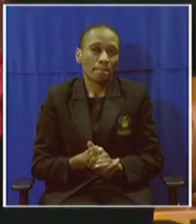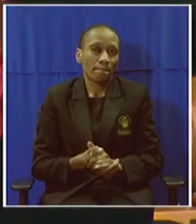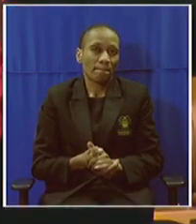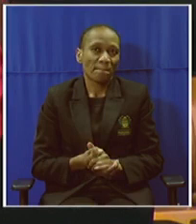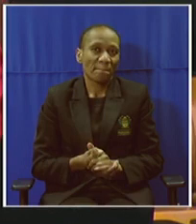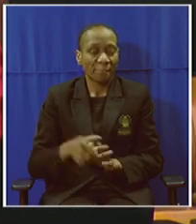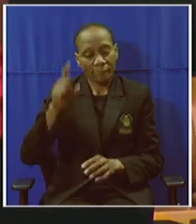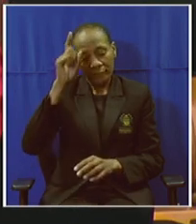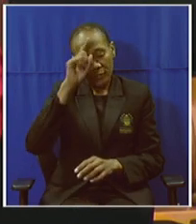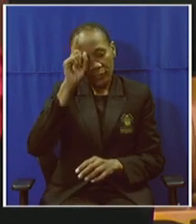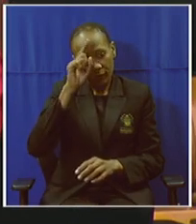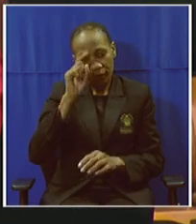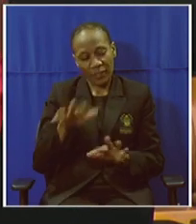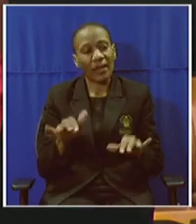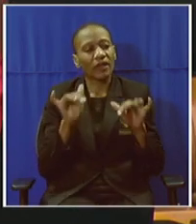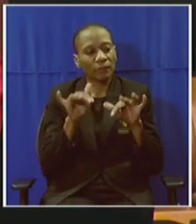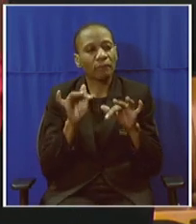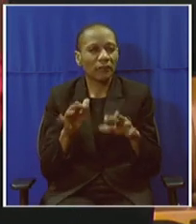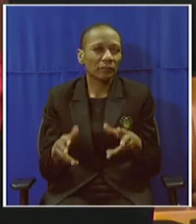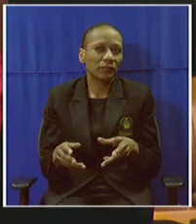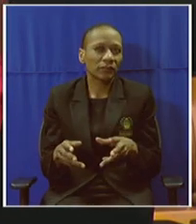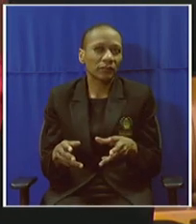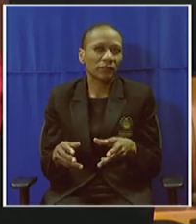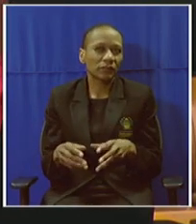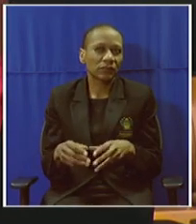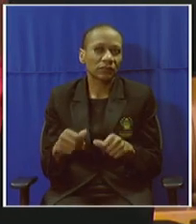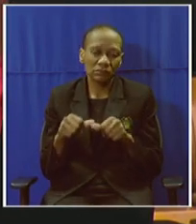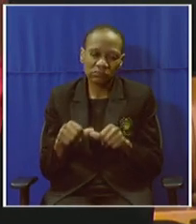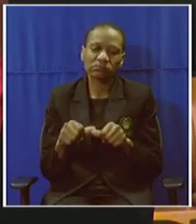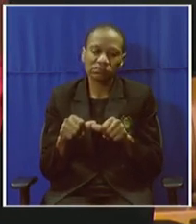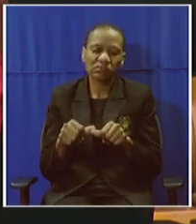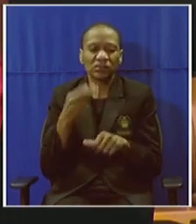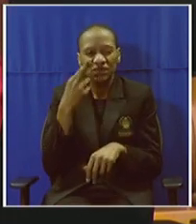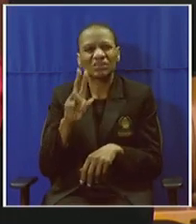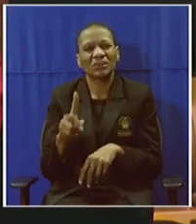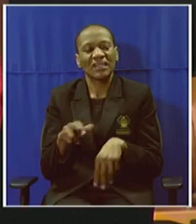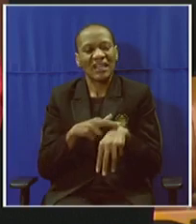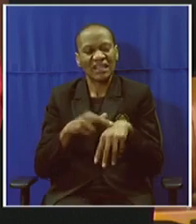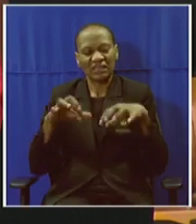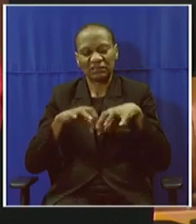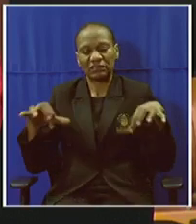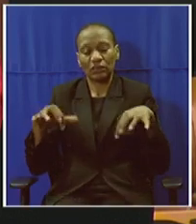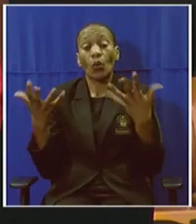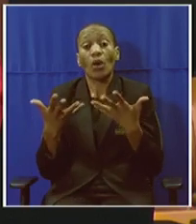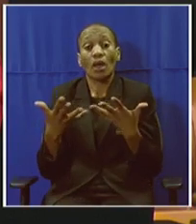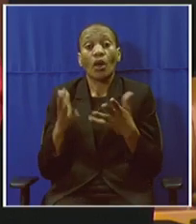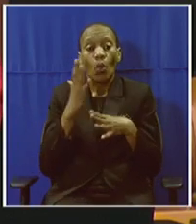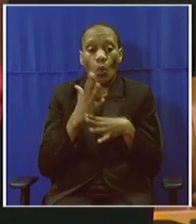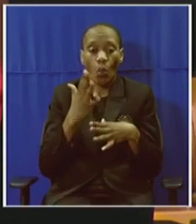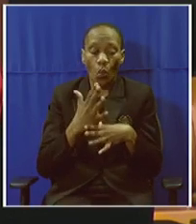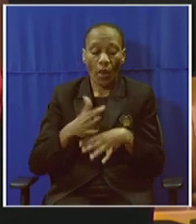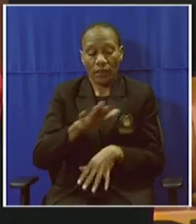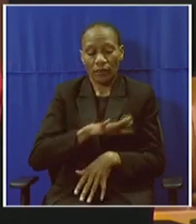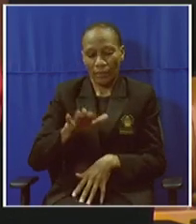The black people continue to experience racism in their workplace as if they are